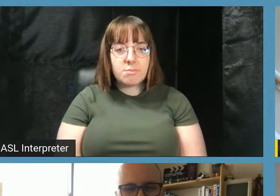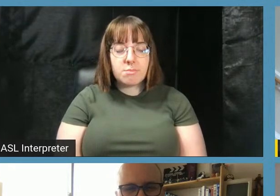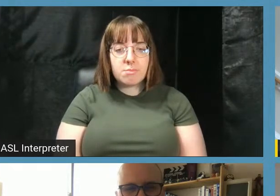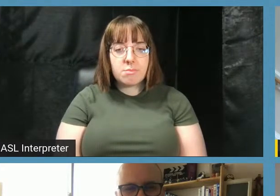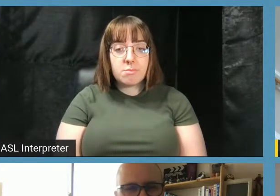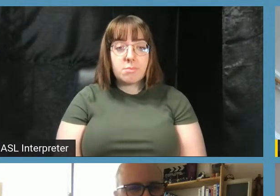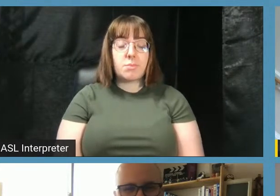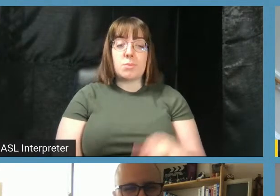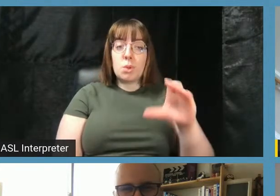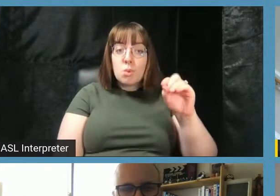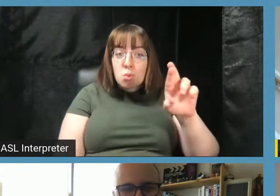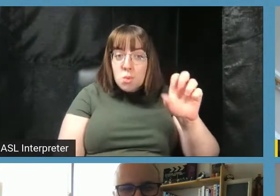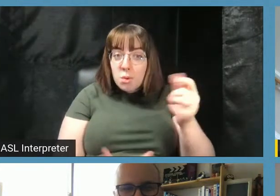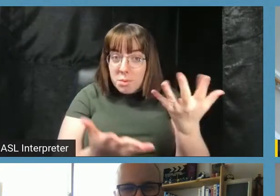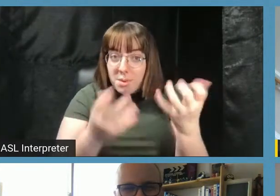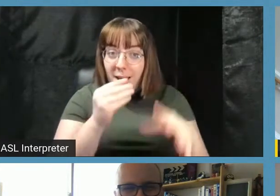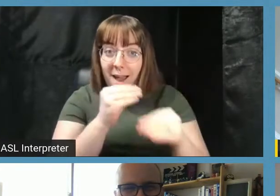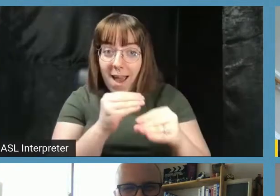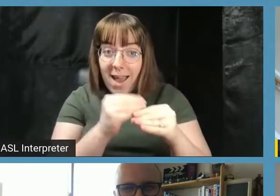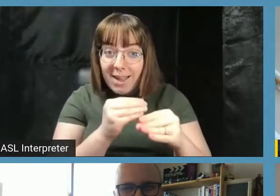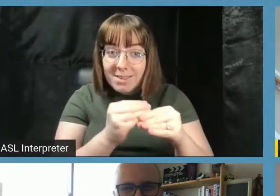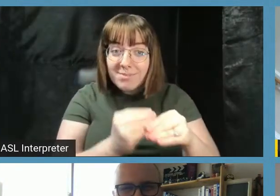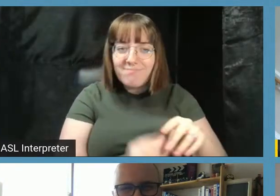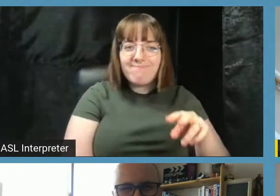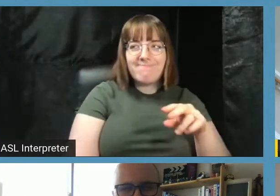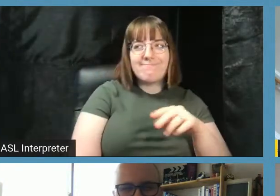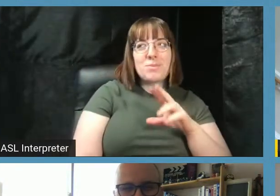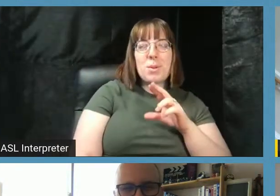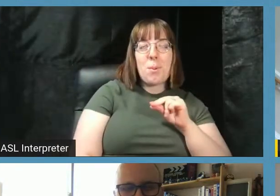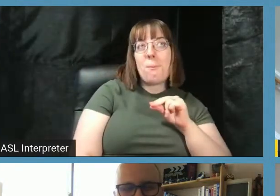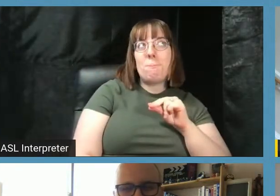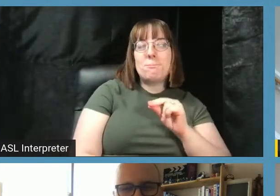Corey, anything from you on that one? No.